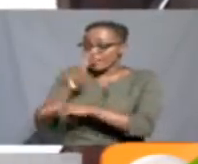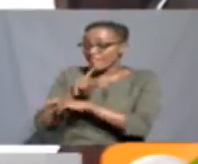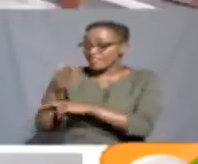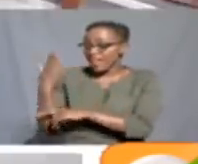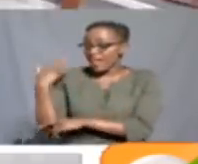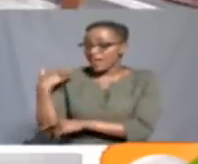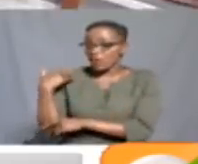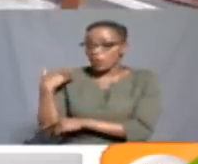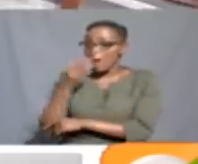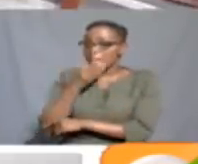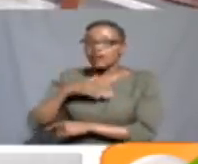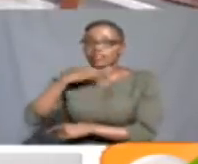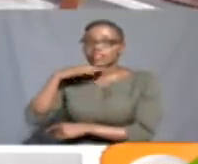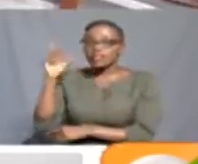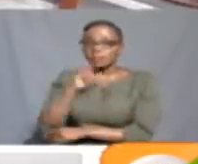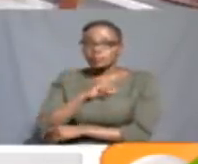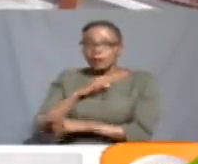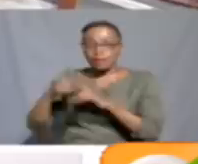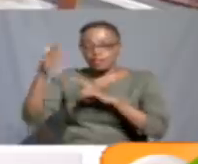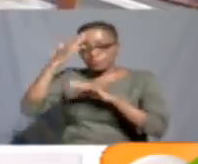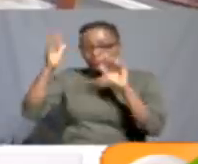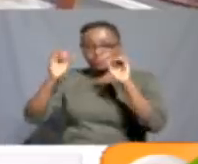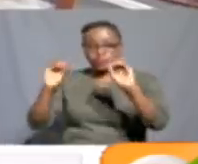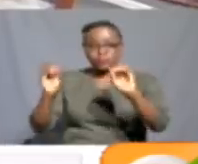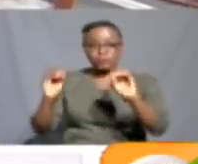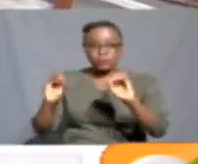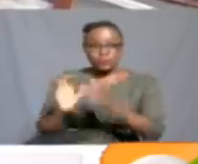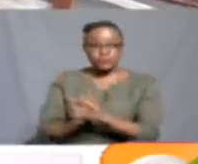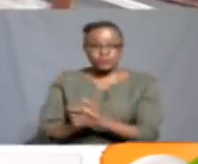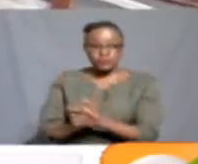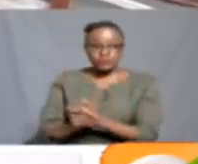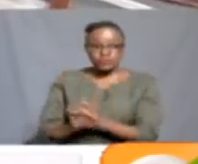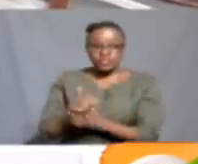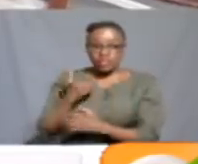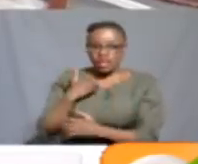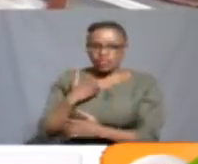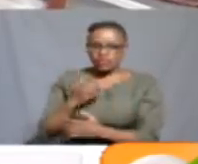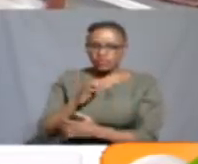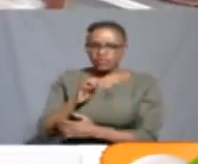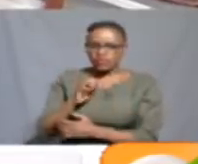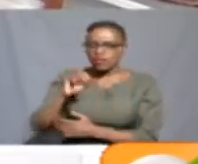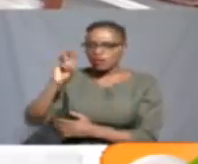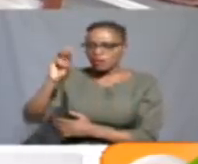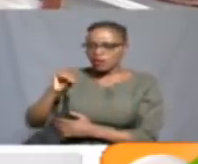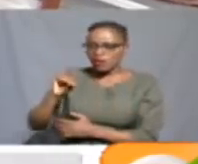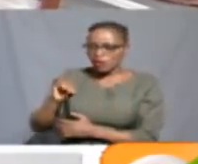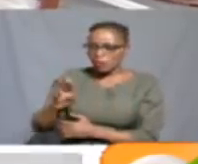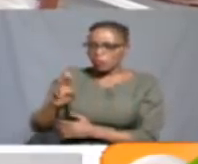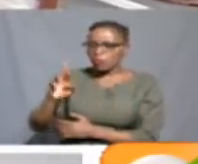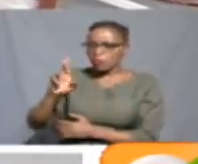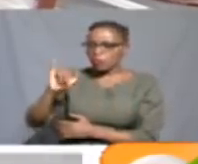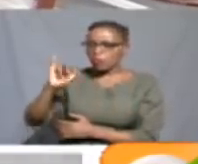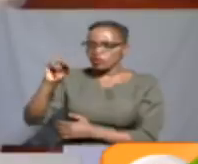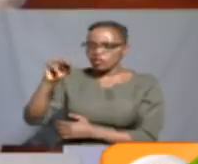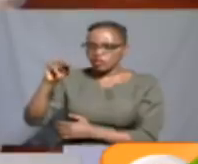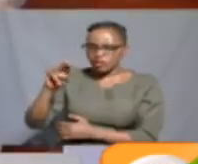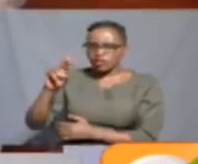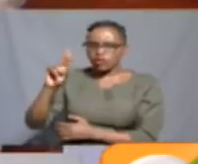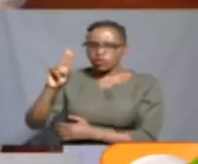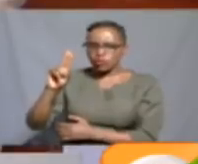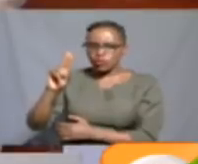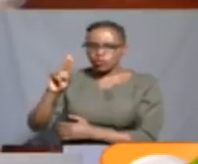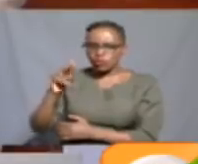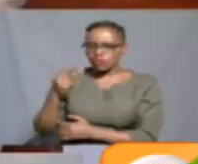Well, that, you never know. Look at Eunice. Oh, Moringo. Moringo. Yesterday, day